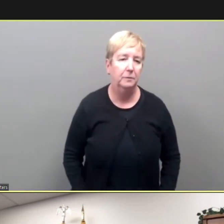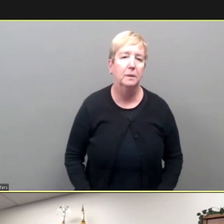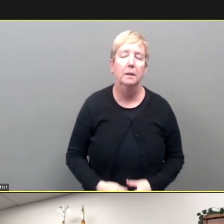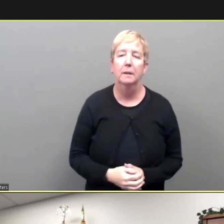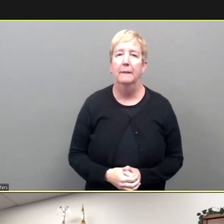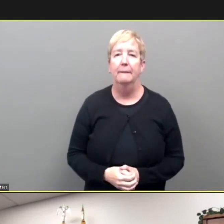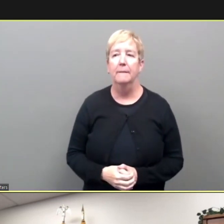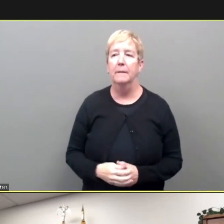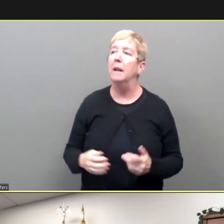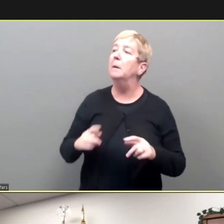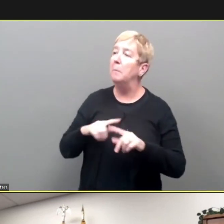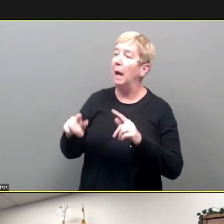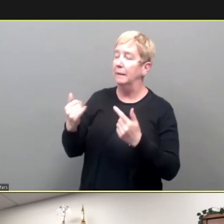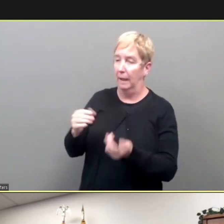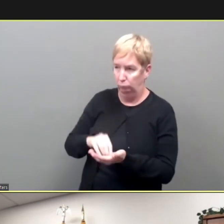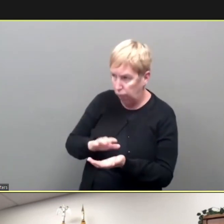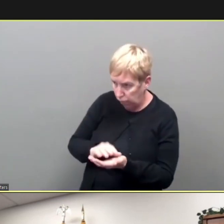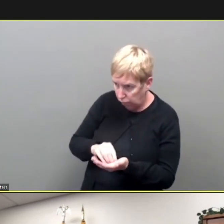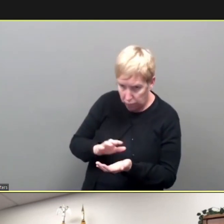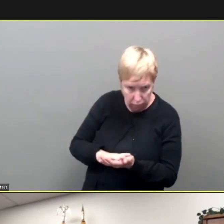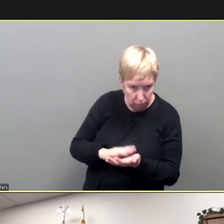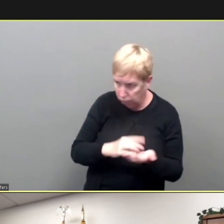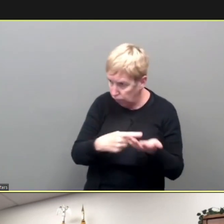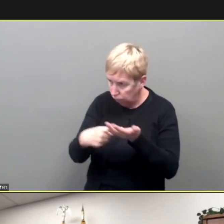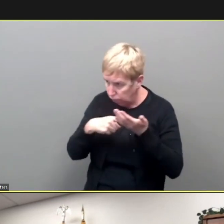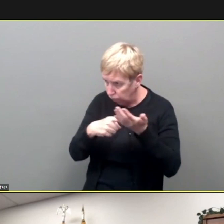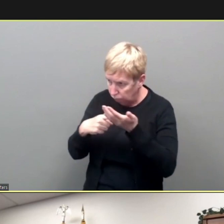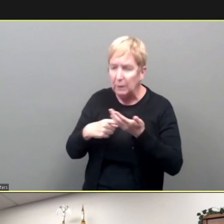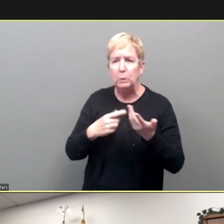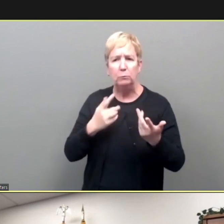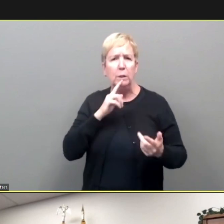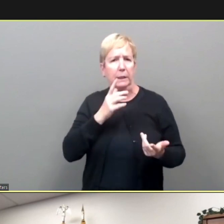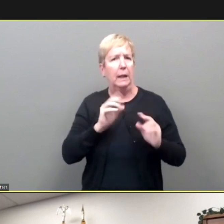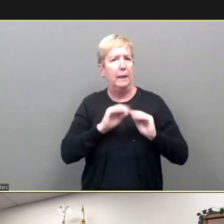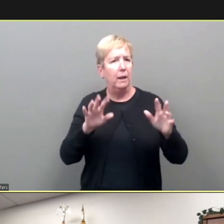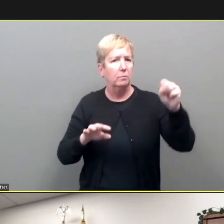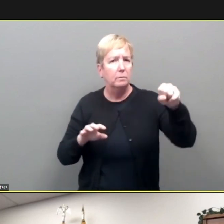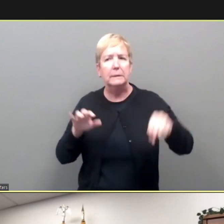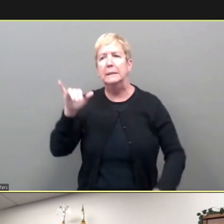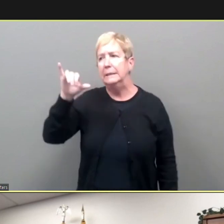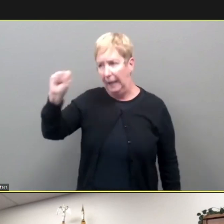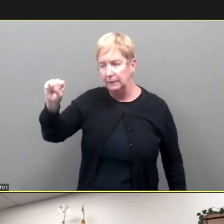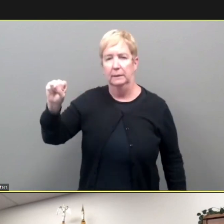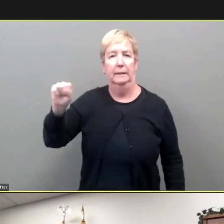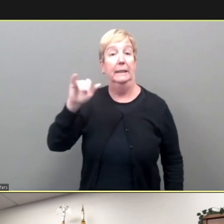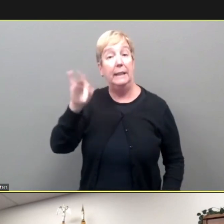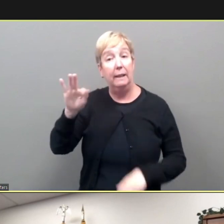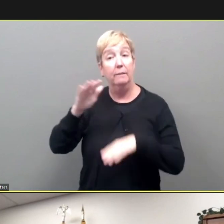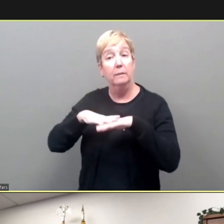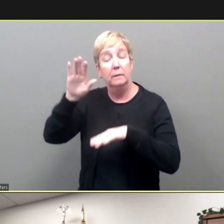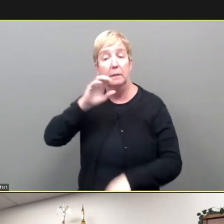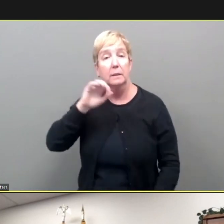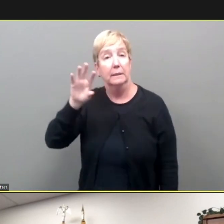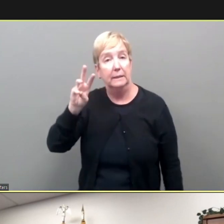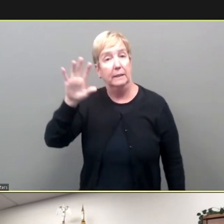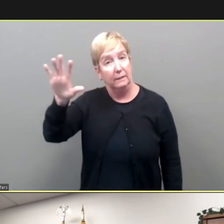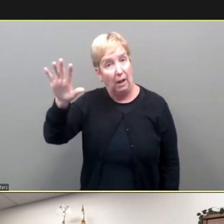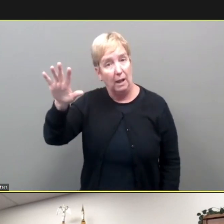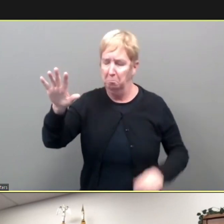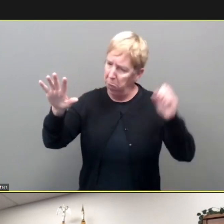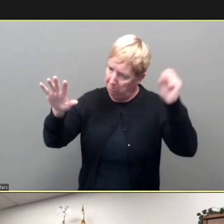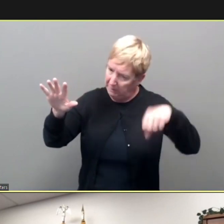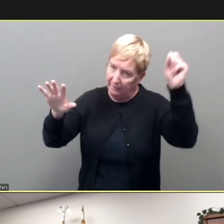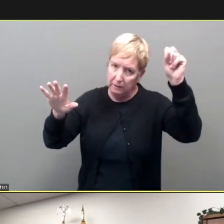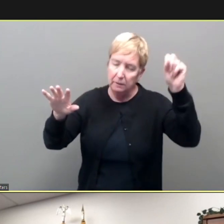that documentation. But it was a clear yes for 65 and over. There was clear